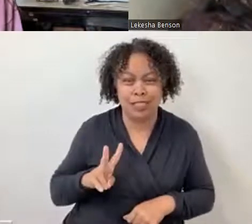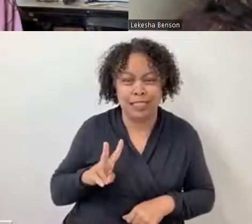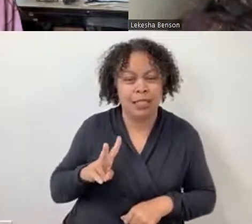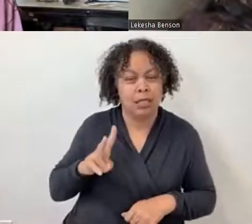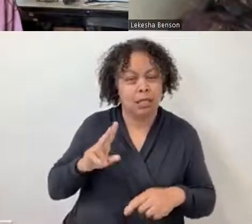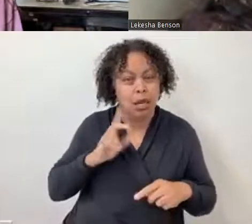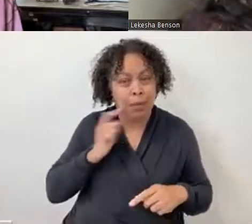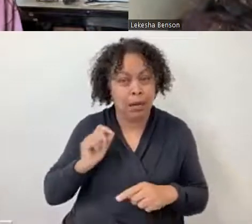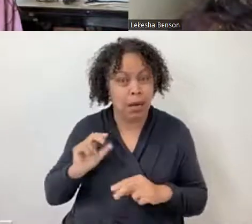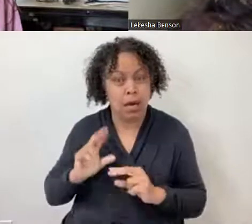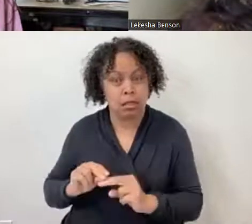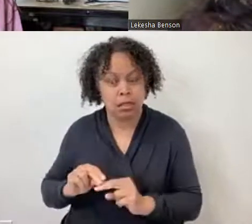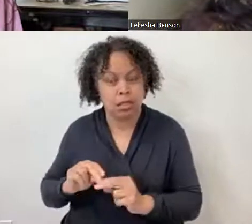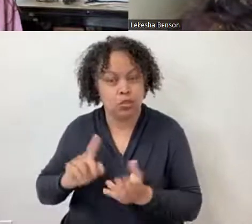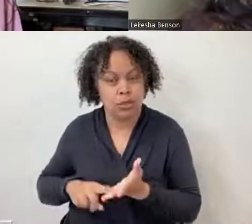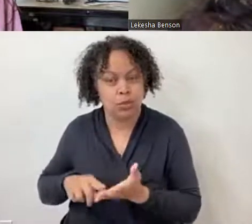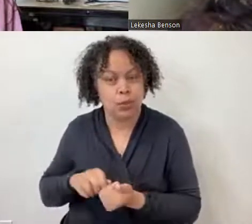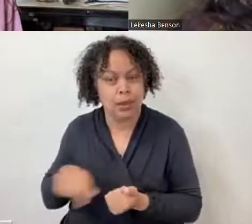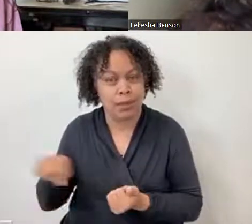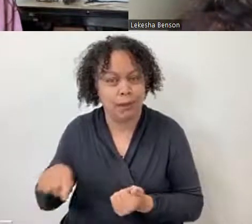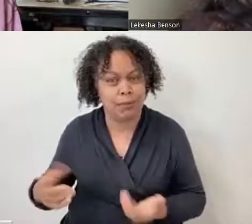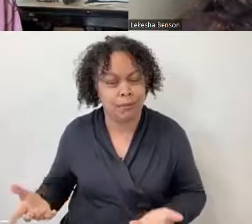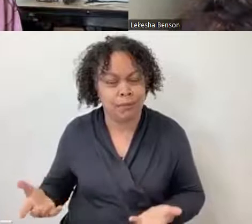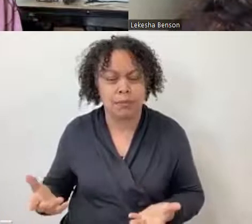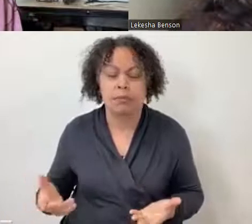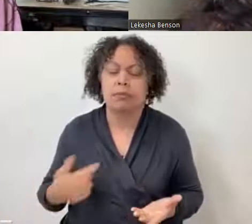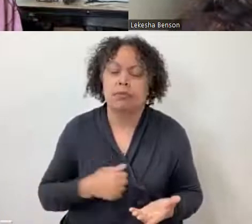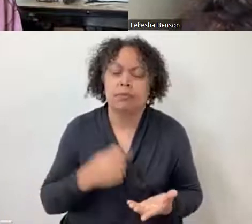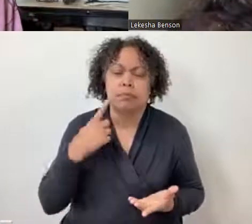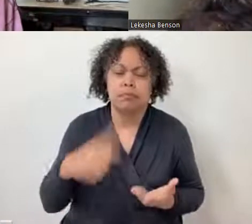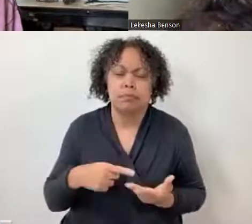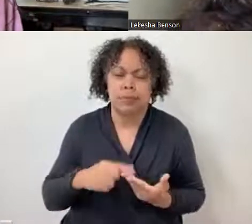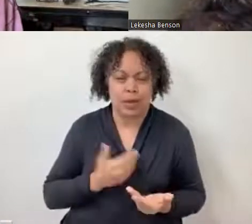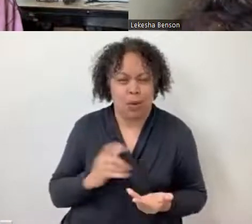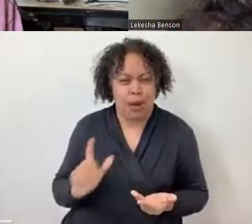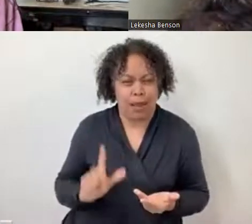we've talked about and are working with our library is this, what are,